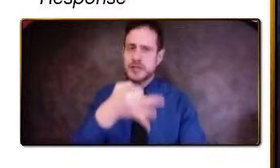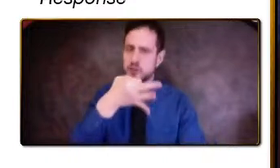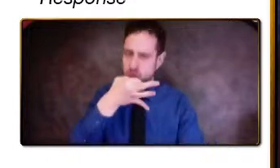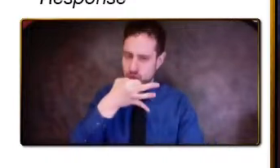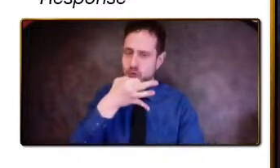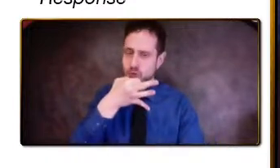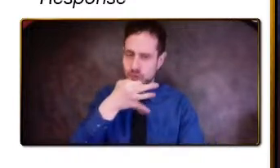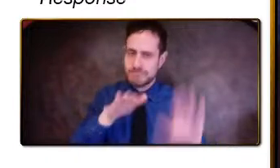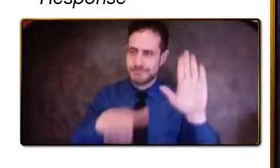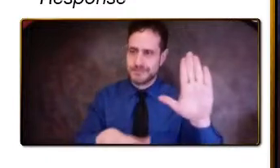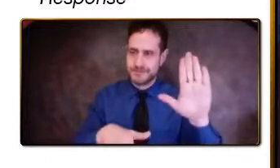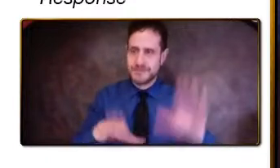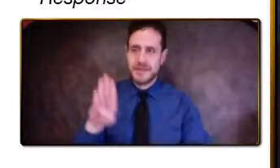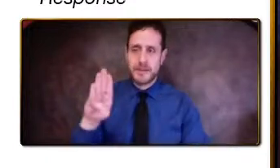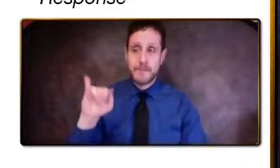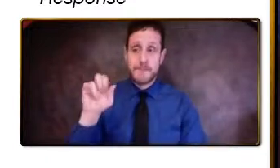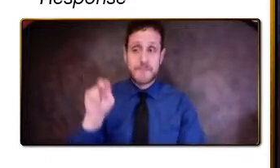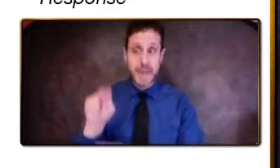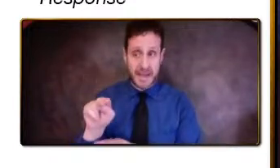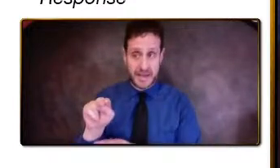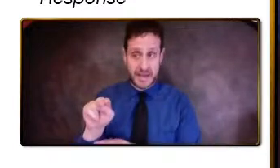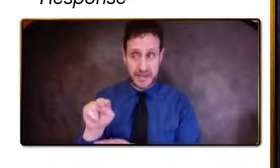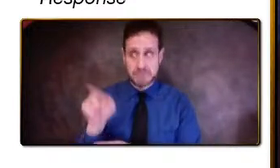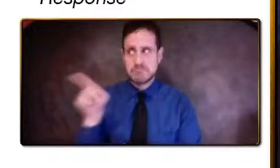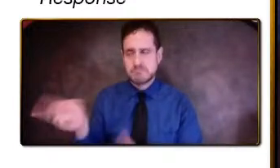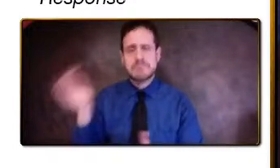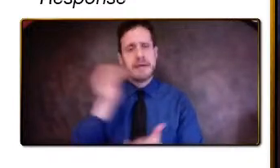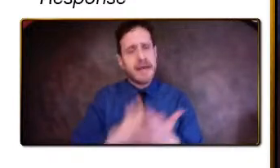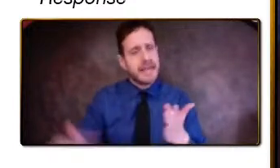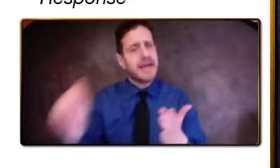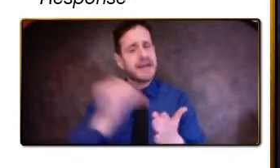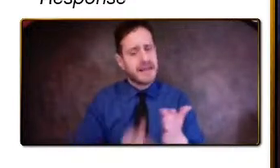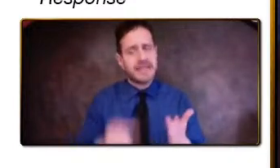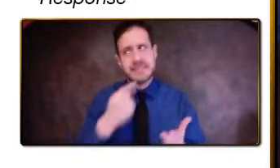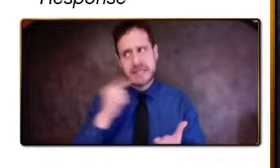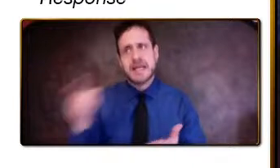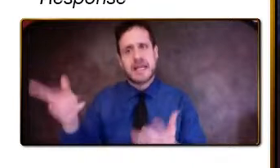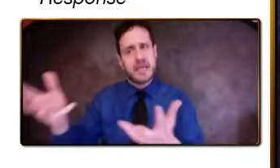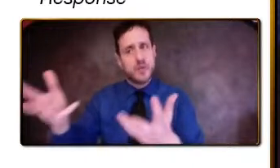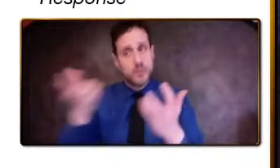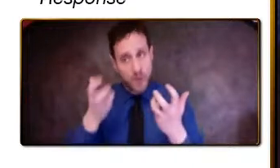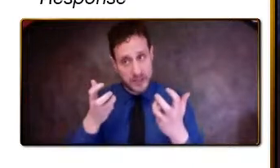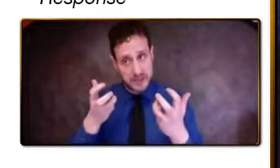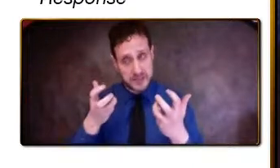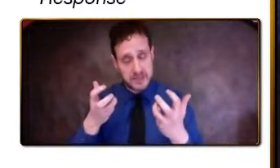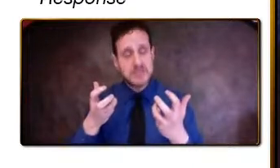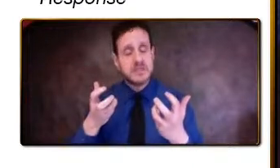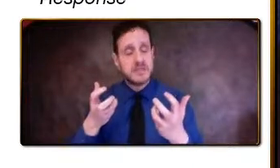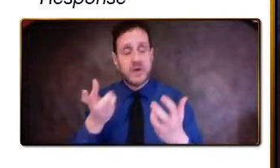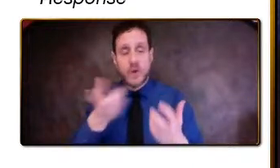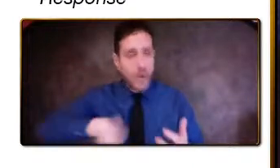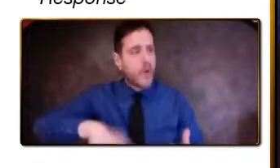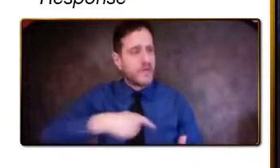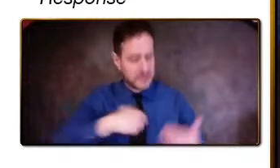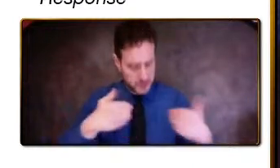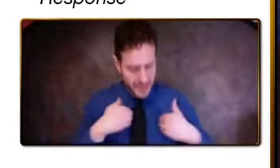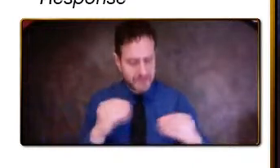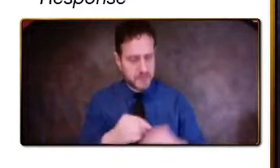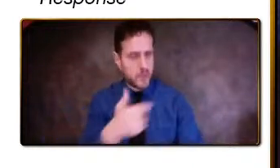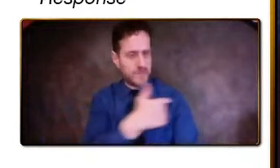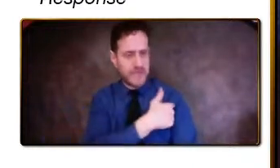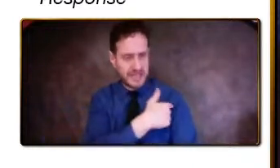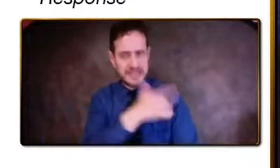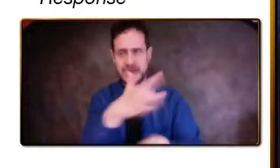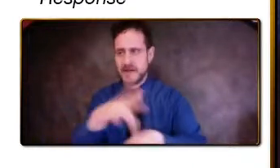has repeatedly expressed his desire to make sure that we increase the amount of vaccine available. And one of the things